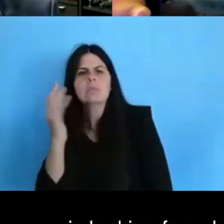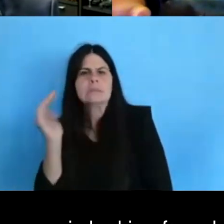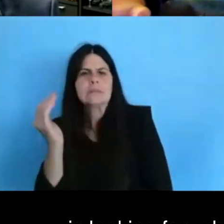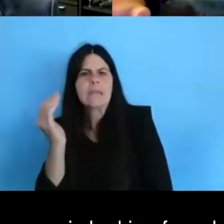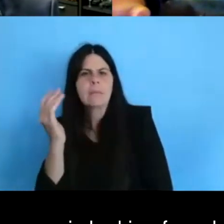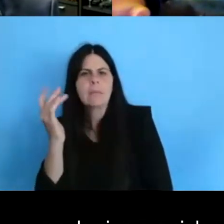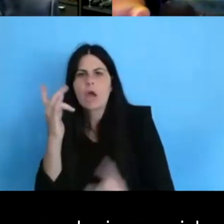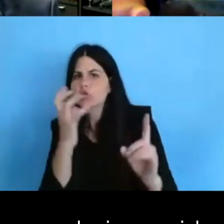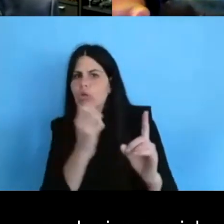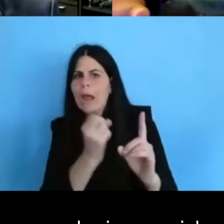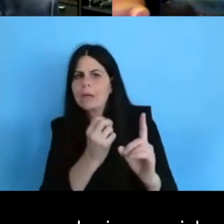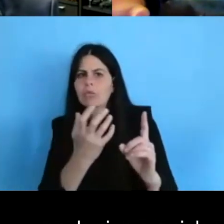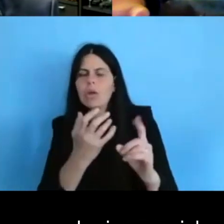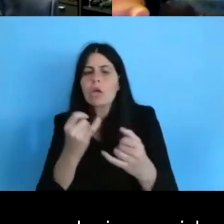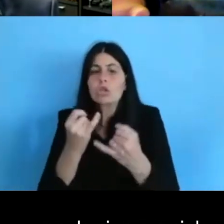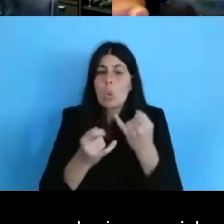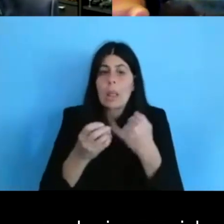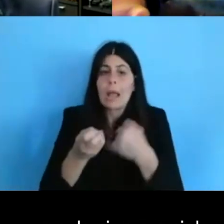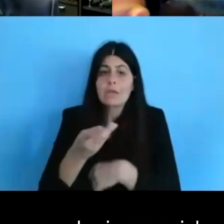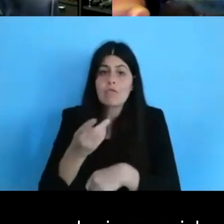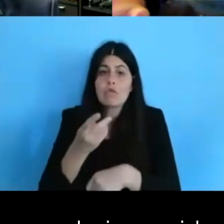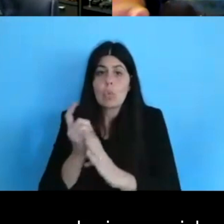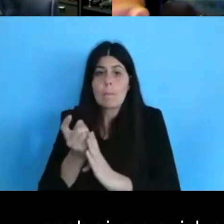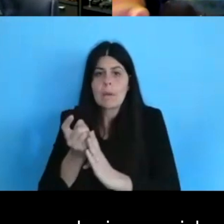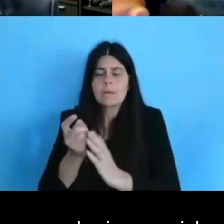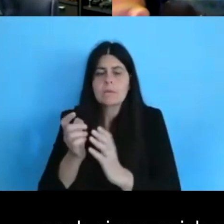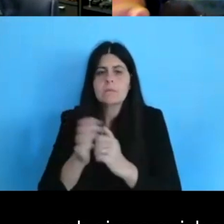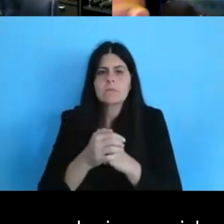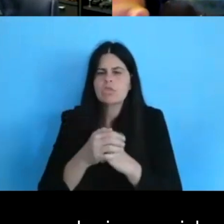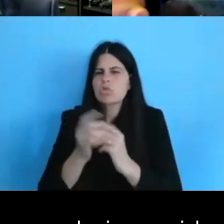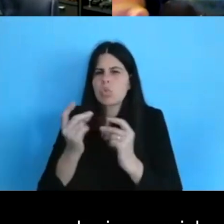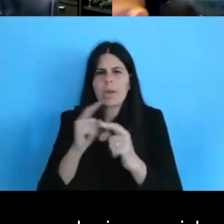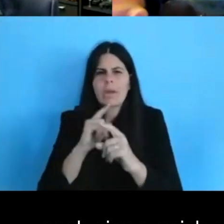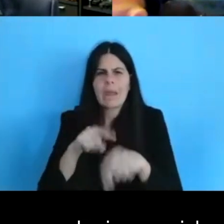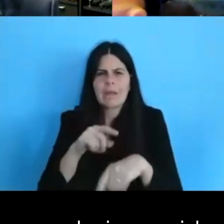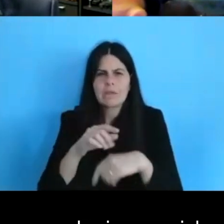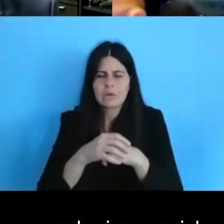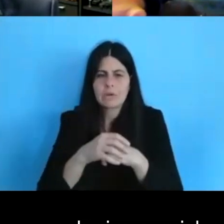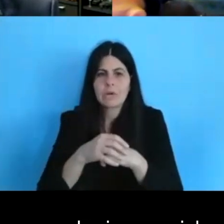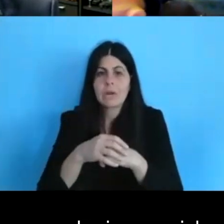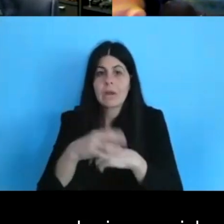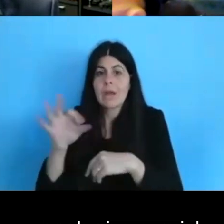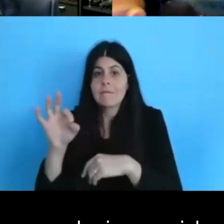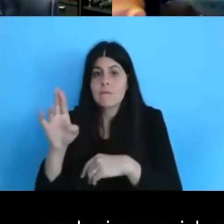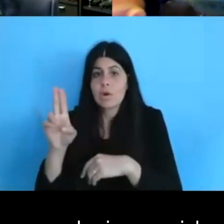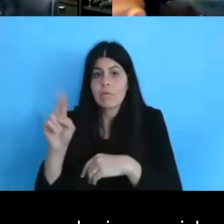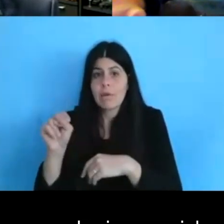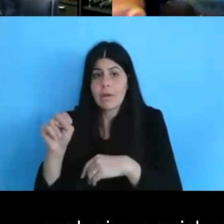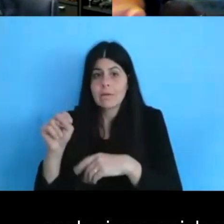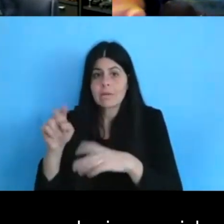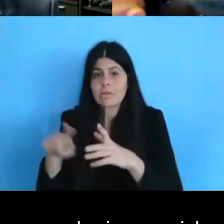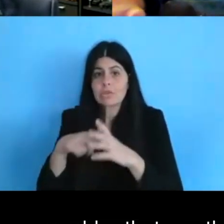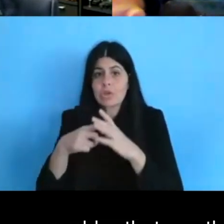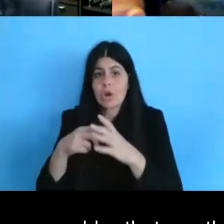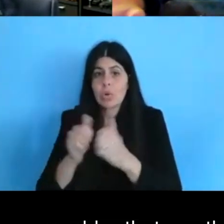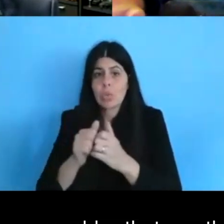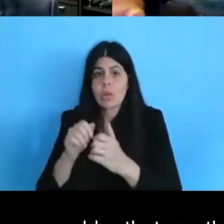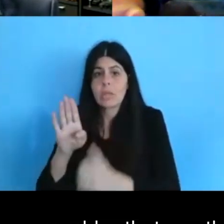minutes, can you each give a quick answer? And just for fun, I'm going to start with Billy as to what it is that